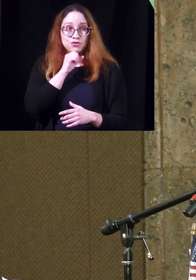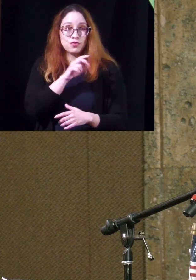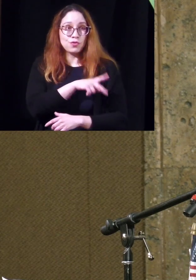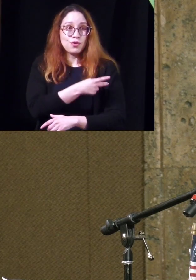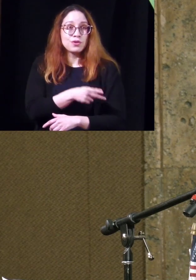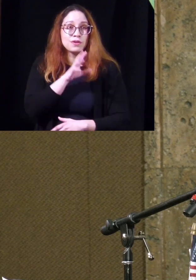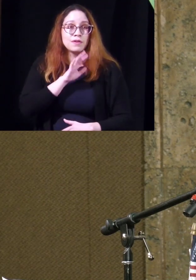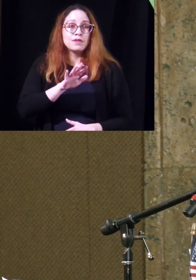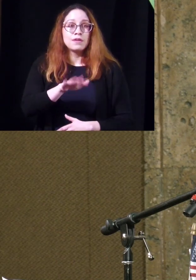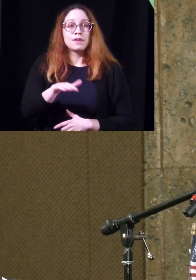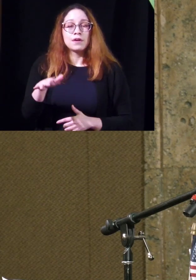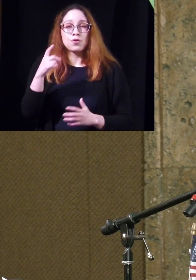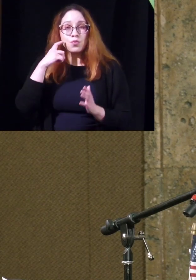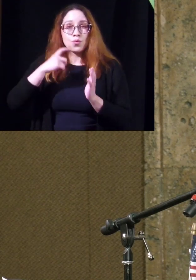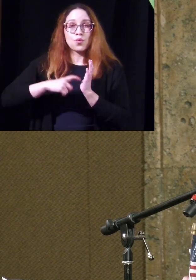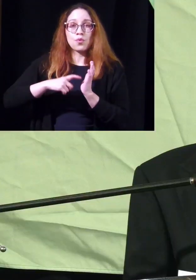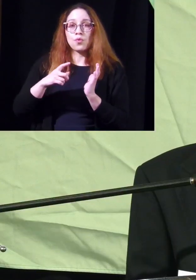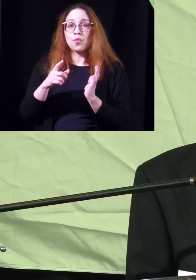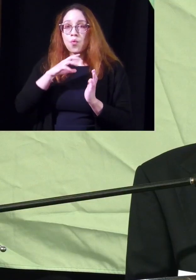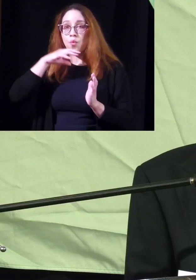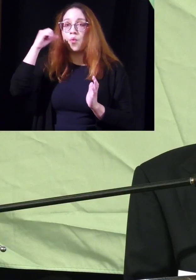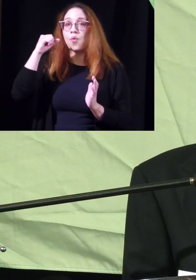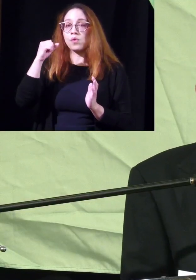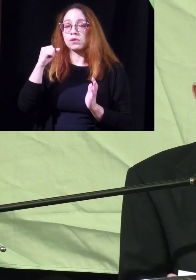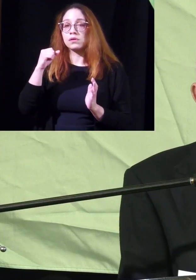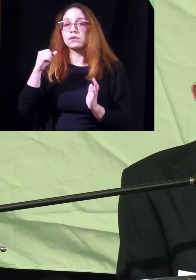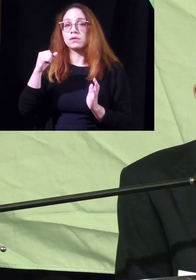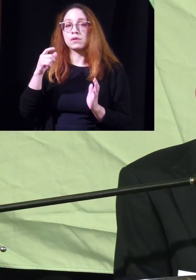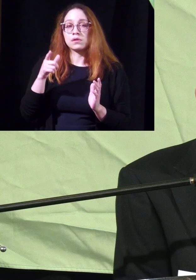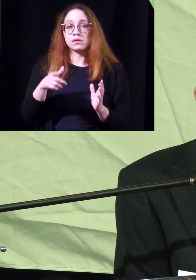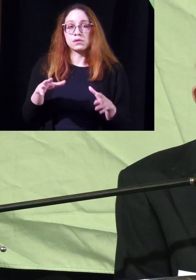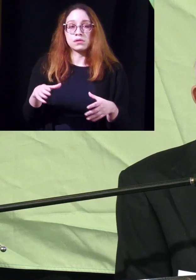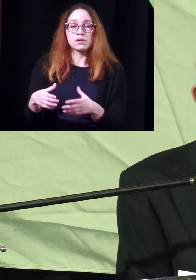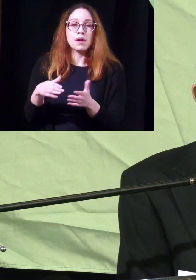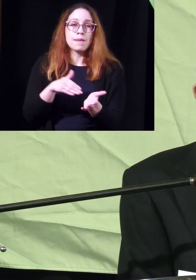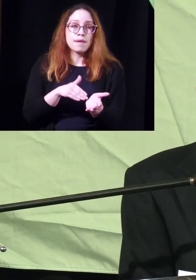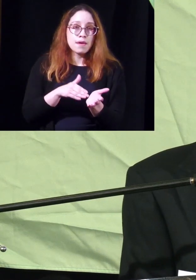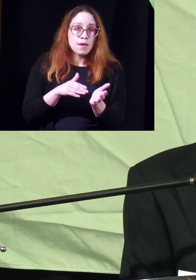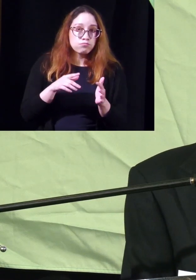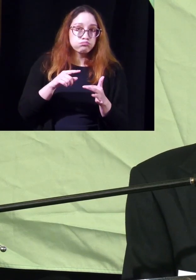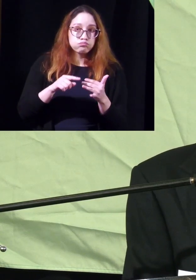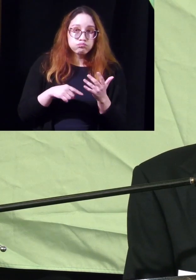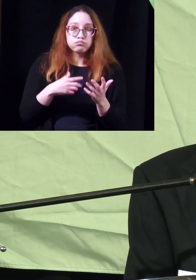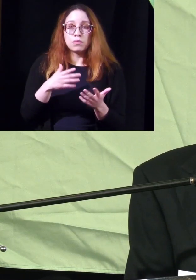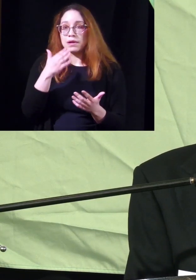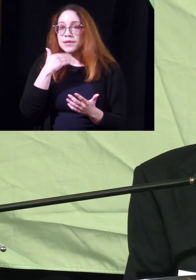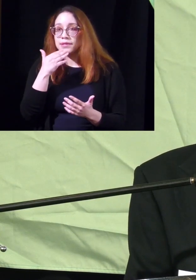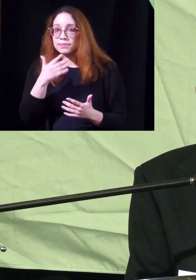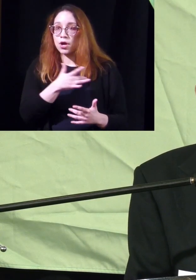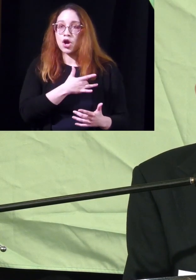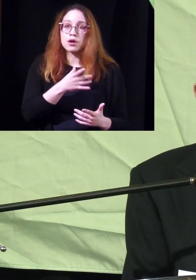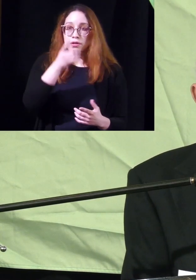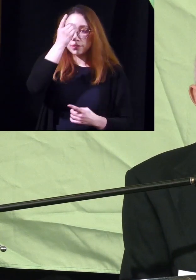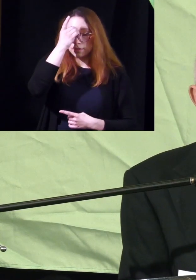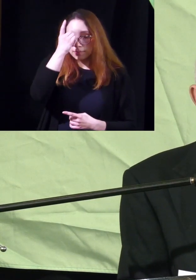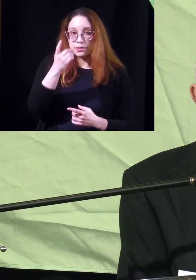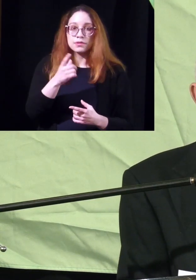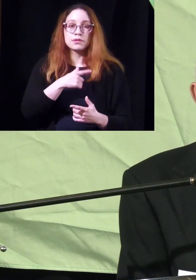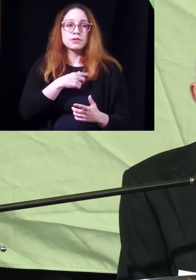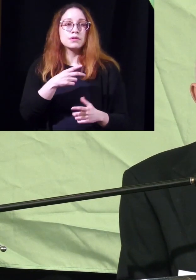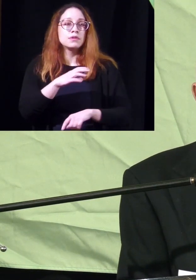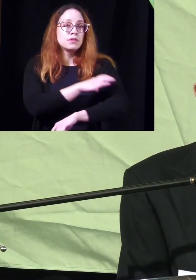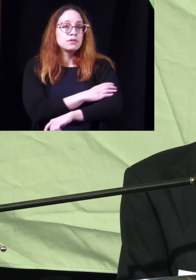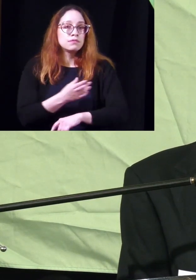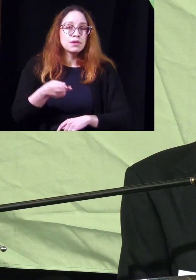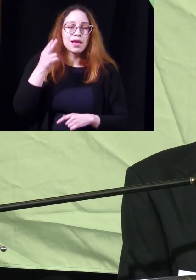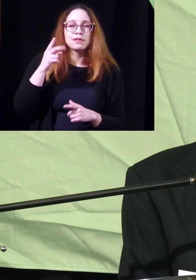dealing with many of our MS patients that are in older age groups where they have other medical problems, diabetes, heart disease, hypertension, and they can have other problems.